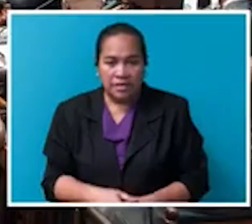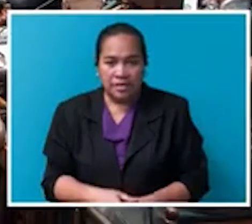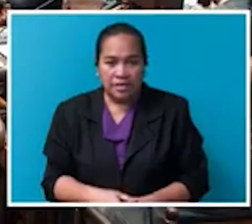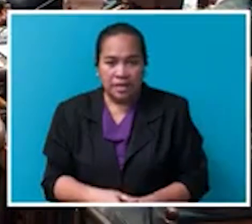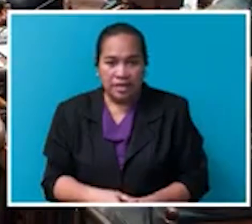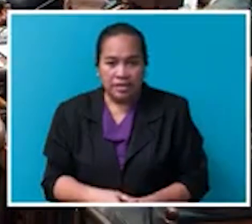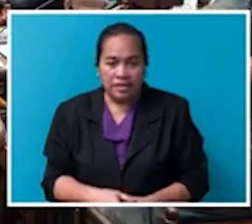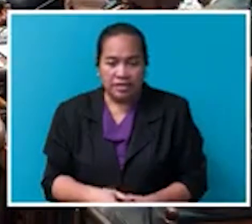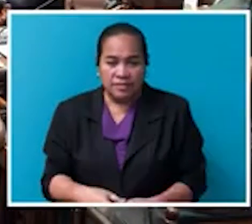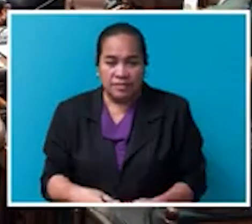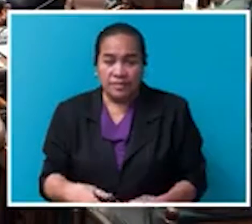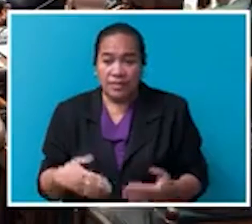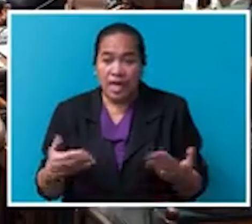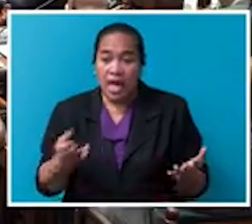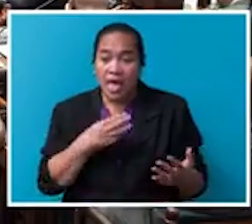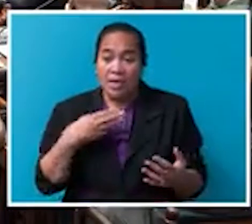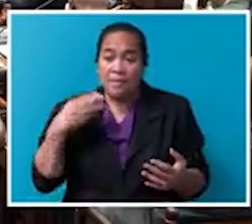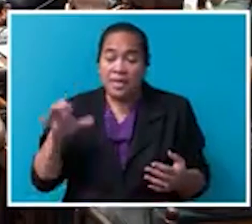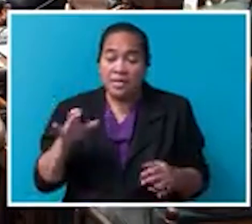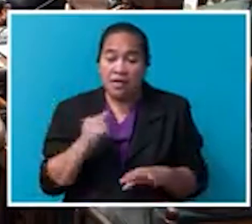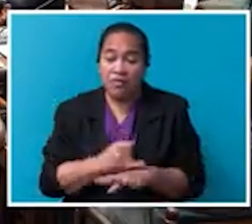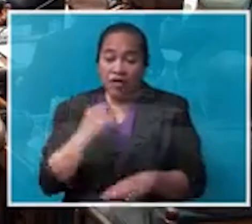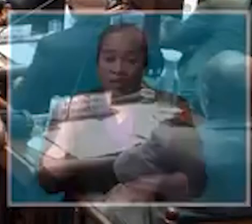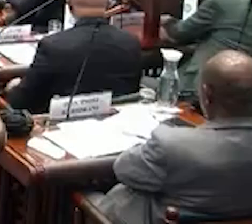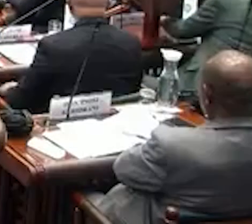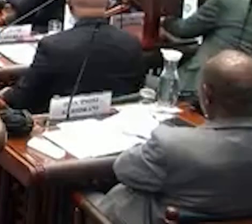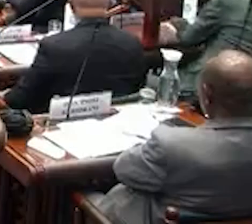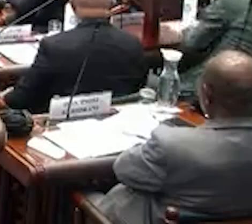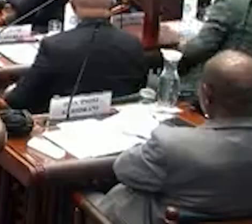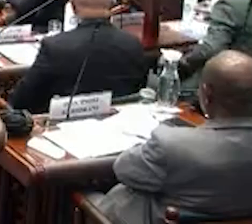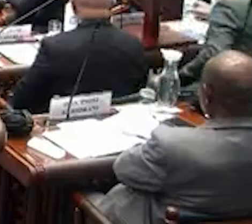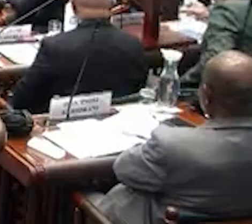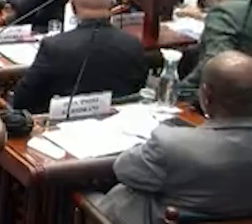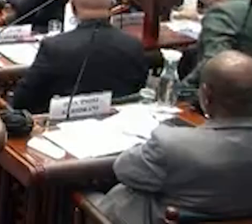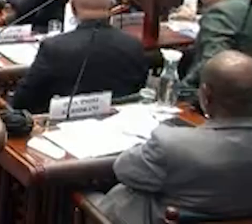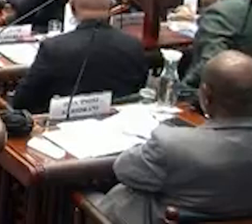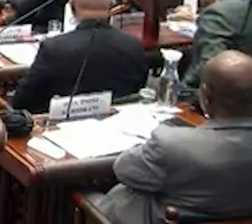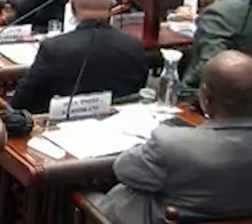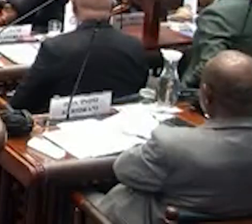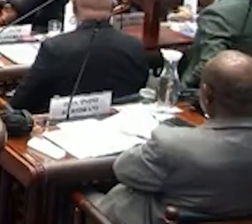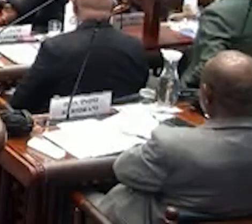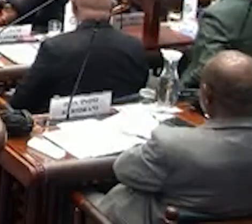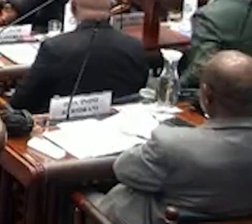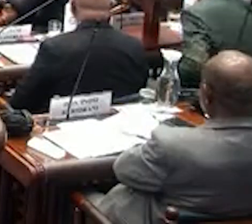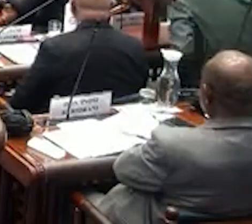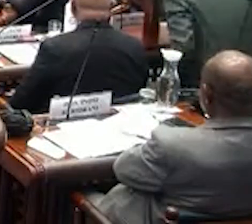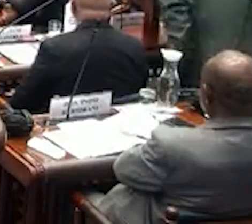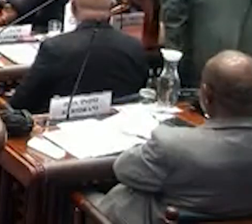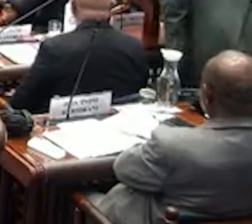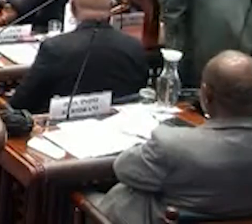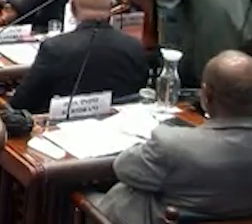I now call upon the Minister for Immigration, the Honourable William Naupoto, to deliver his statement. Naka.